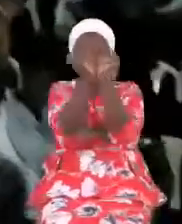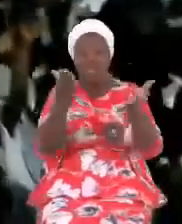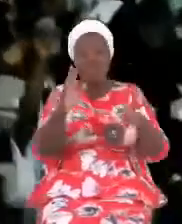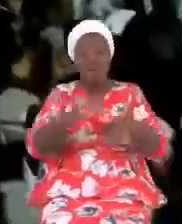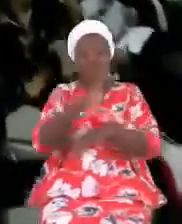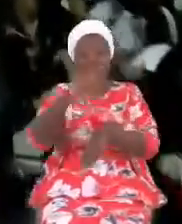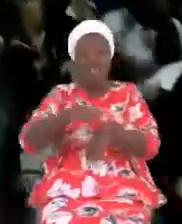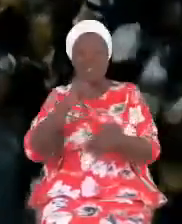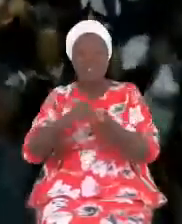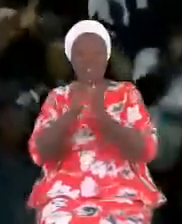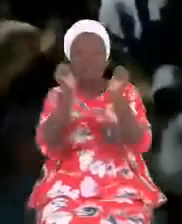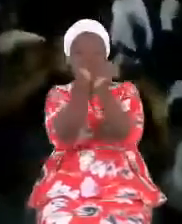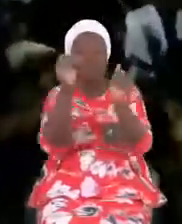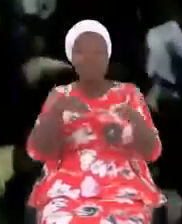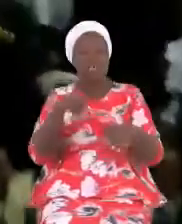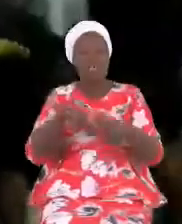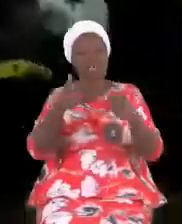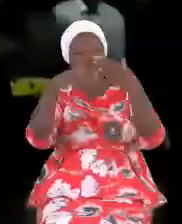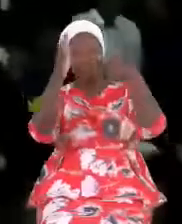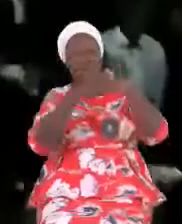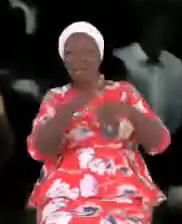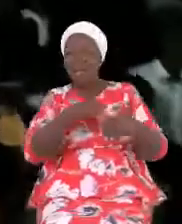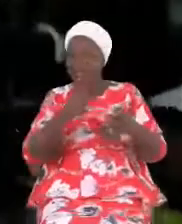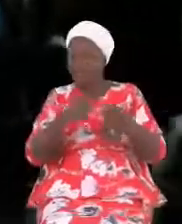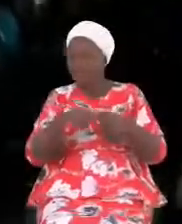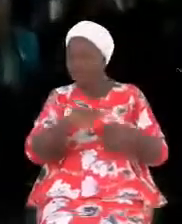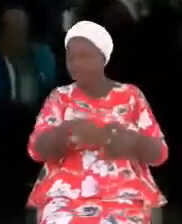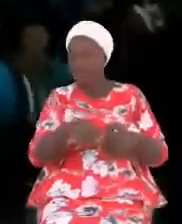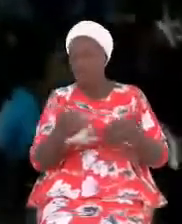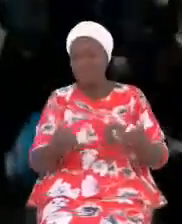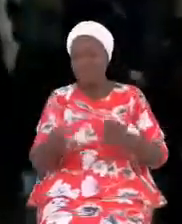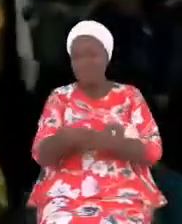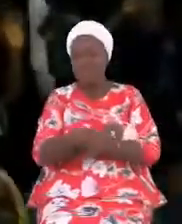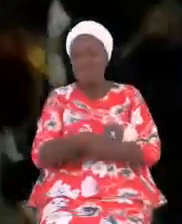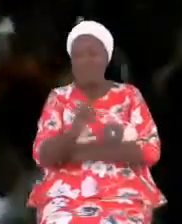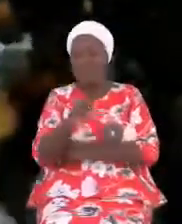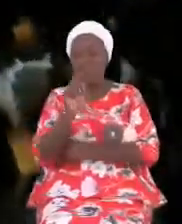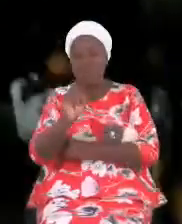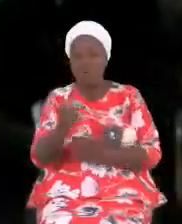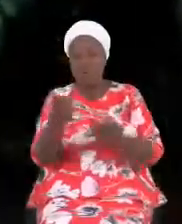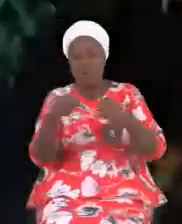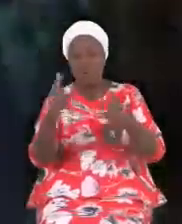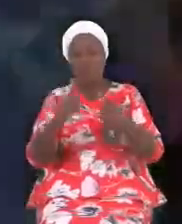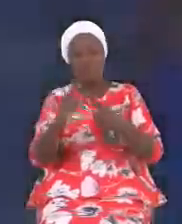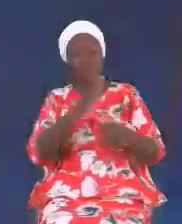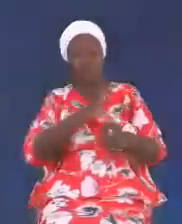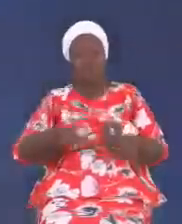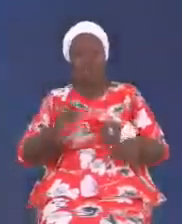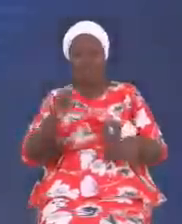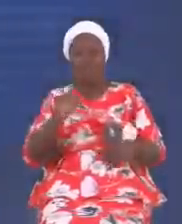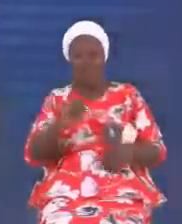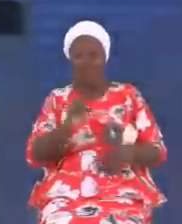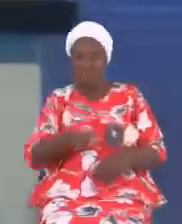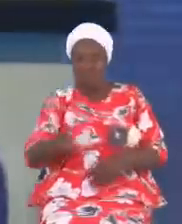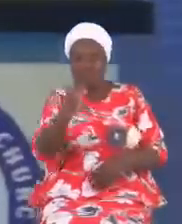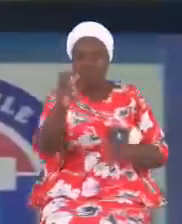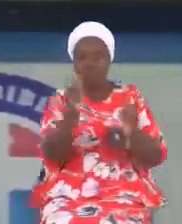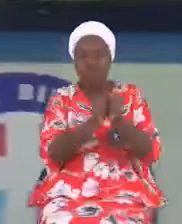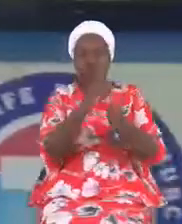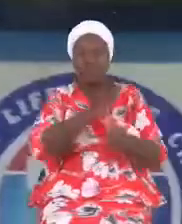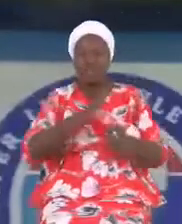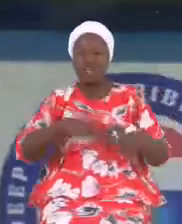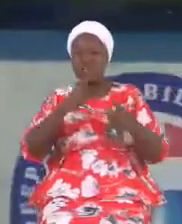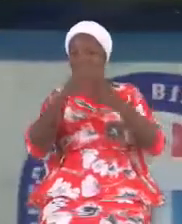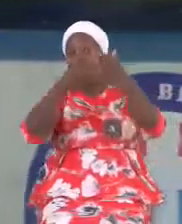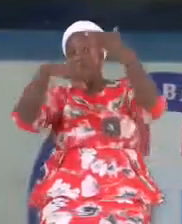heaven. And today, so you can walk with Christ. Today, so you can travel with Christ to heaven,